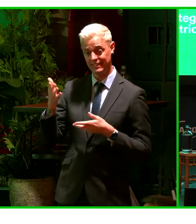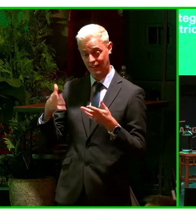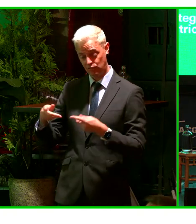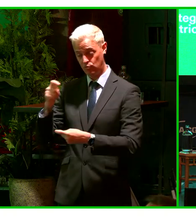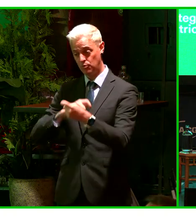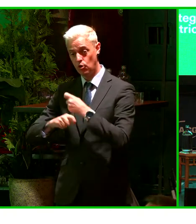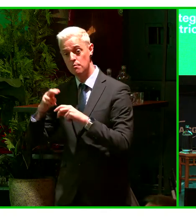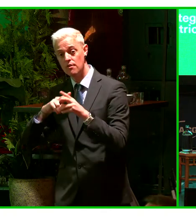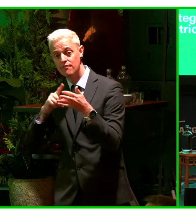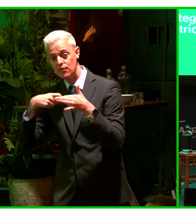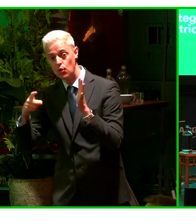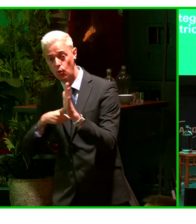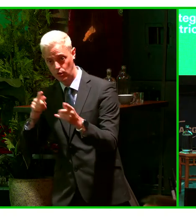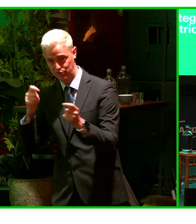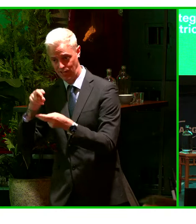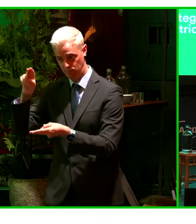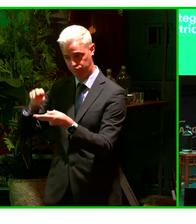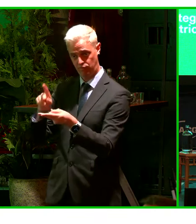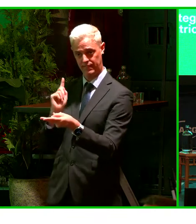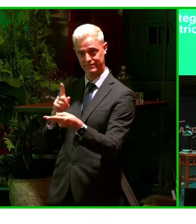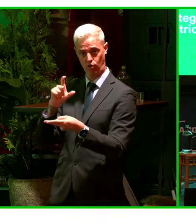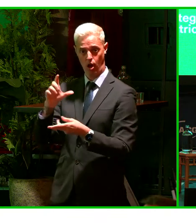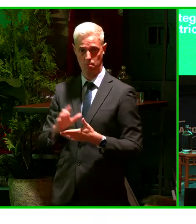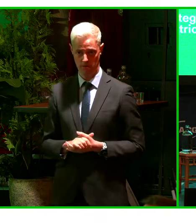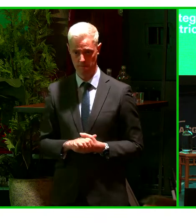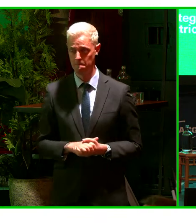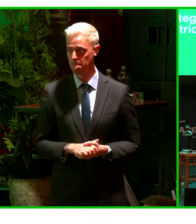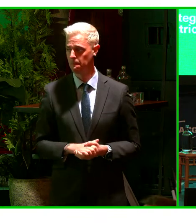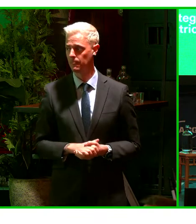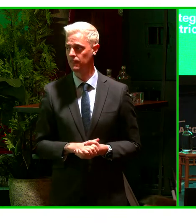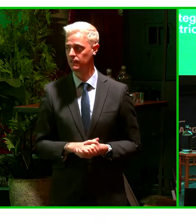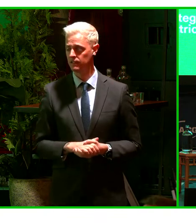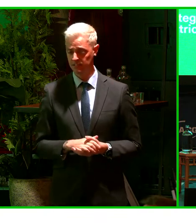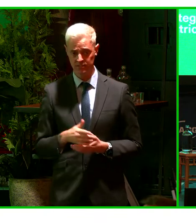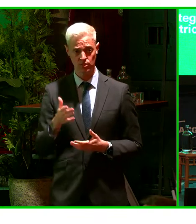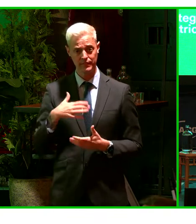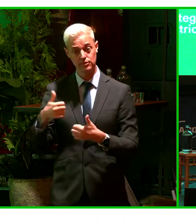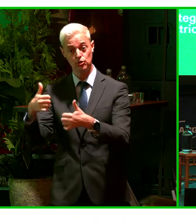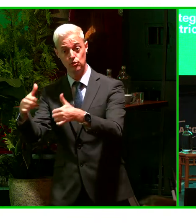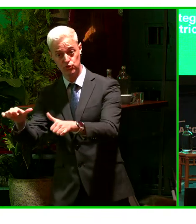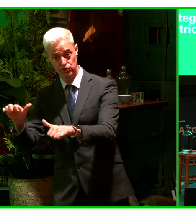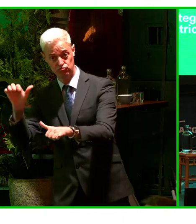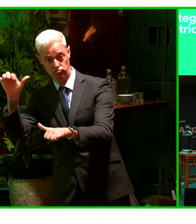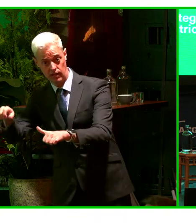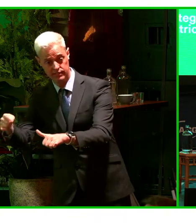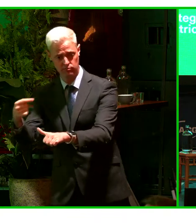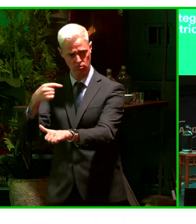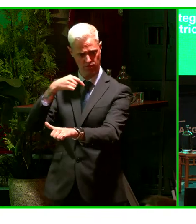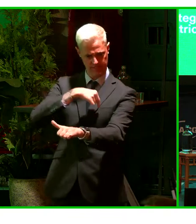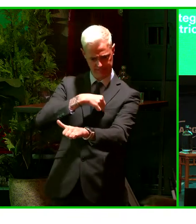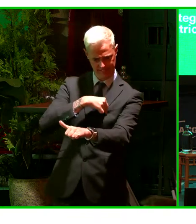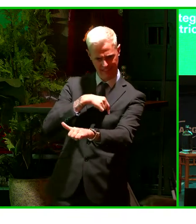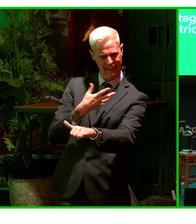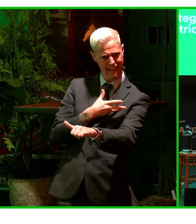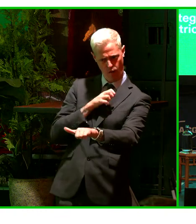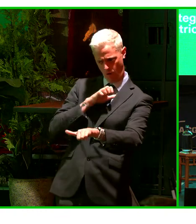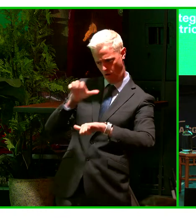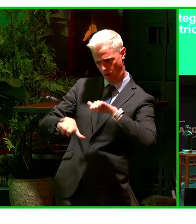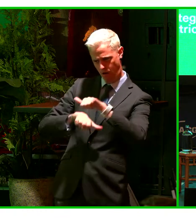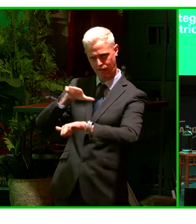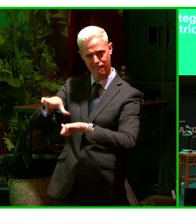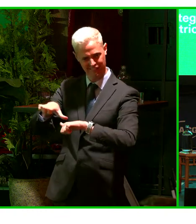fuel. And as Helen mentioned, you know, hydrogen is one of the solutions, but we need a transition because it won't happen overnight. So we need to move